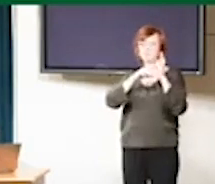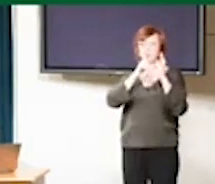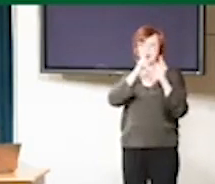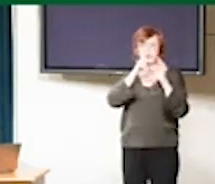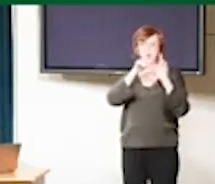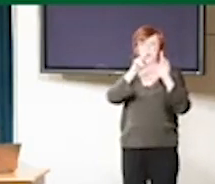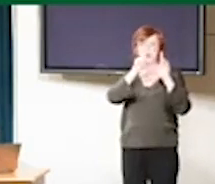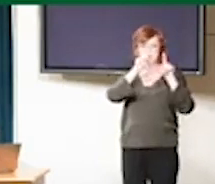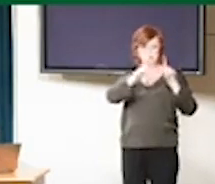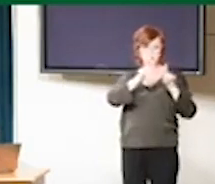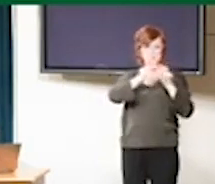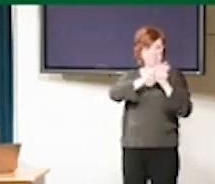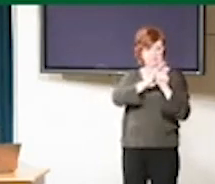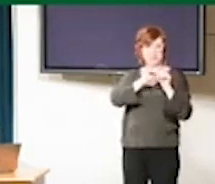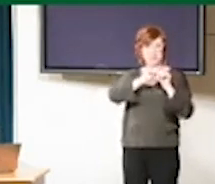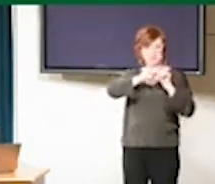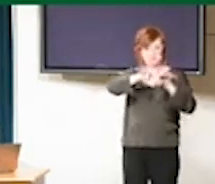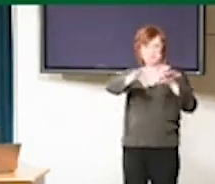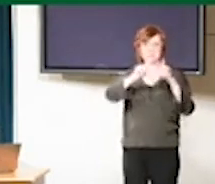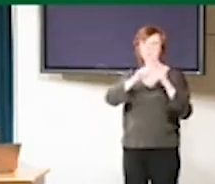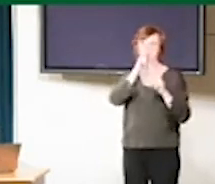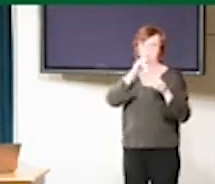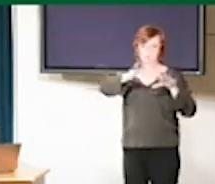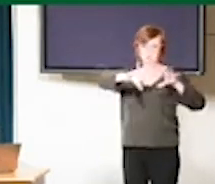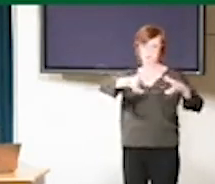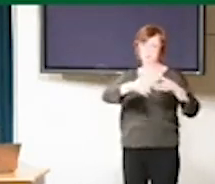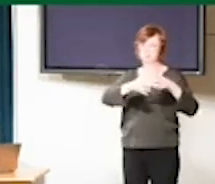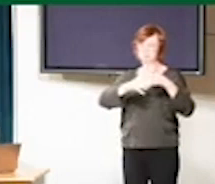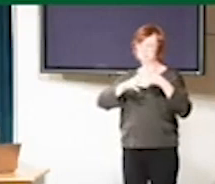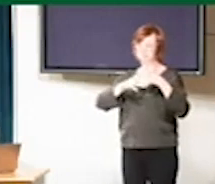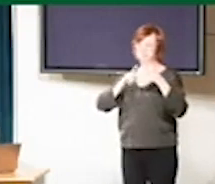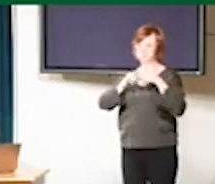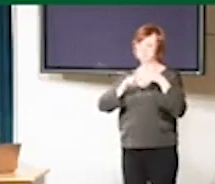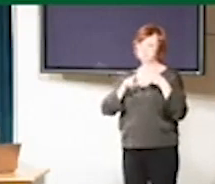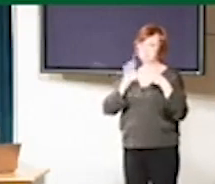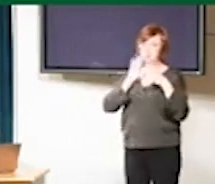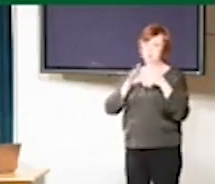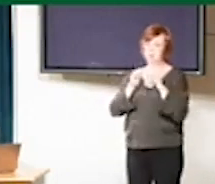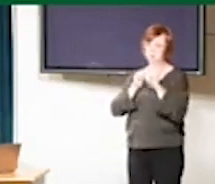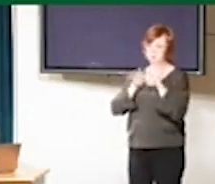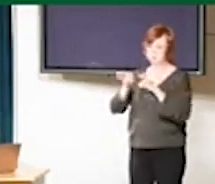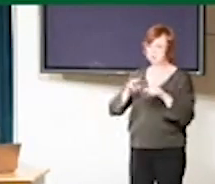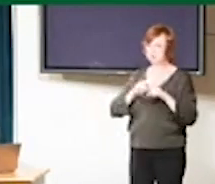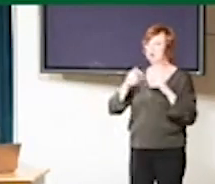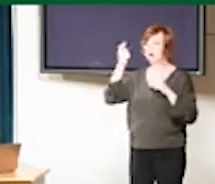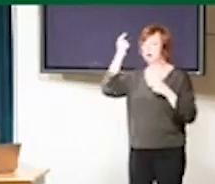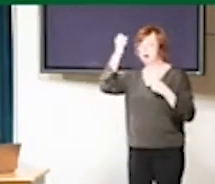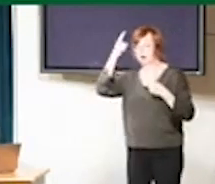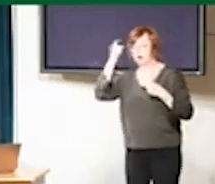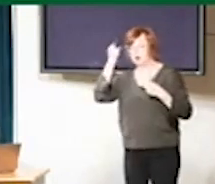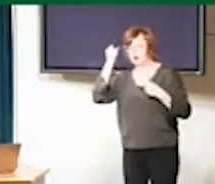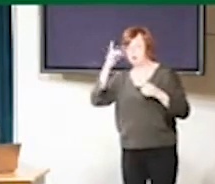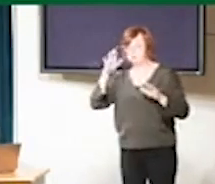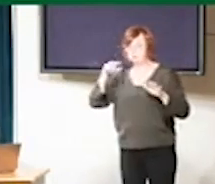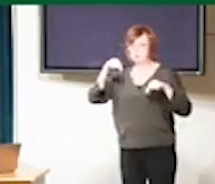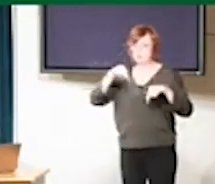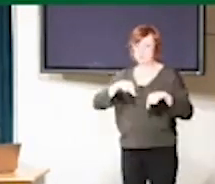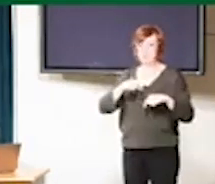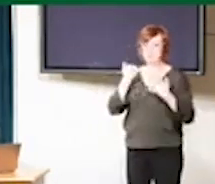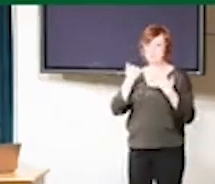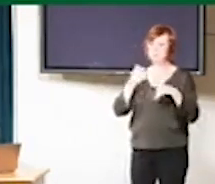this. I know this is been a very, very stressful time for all of us in Saskatchewan. And I would say